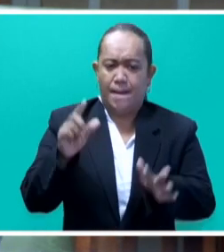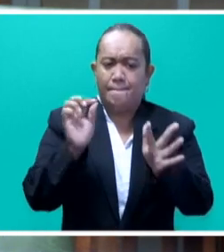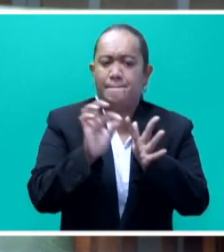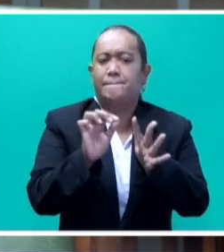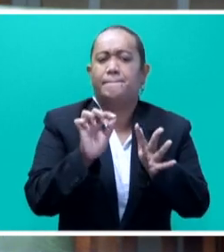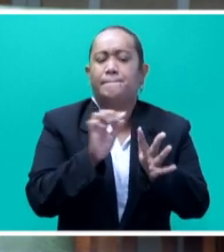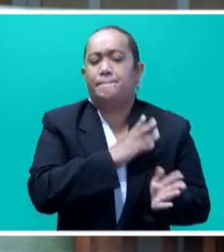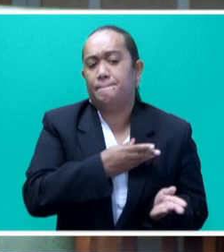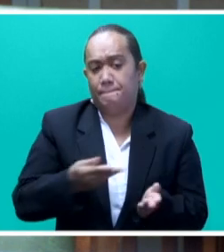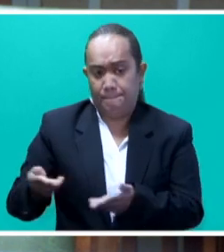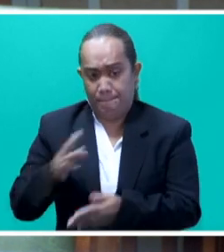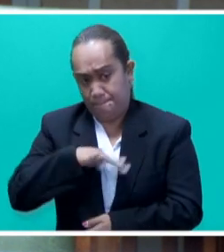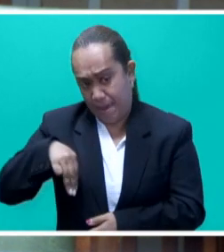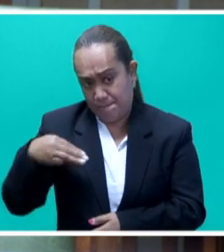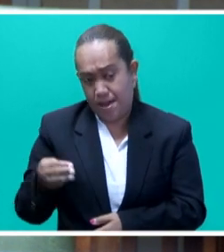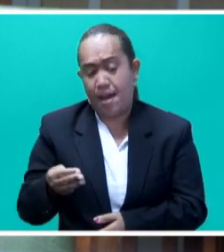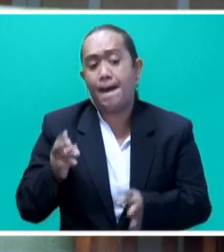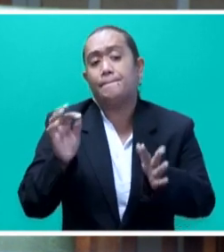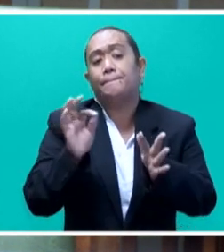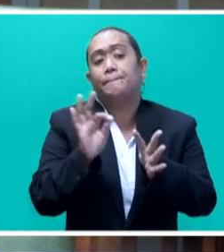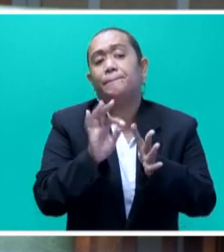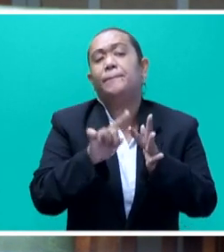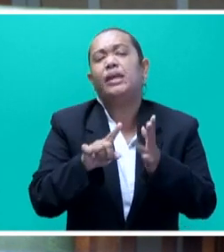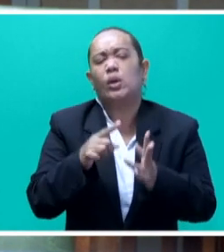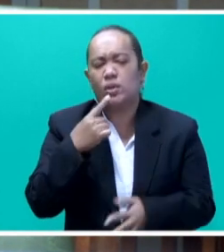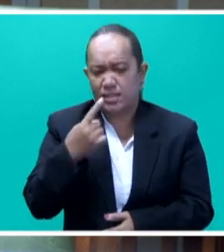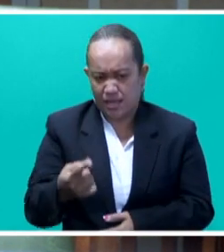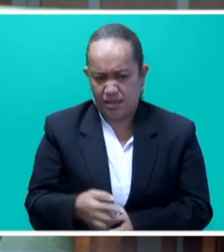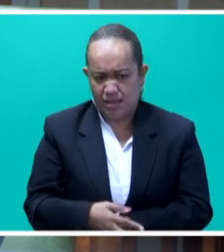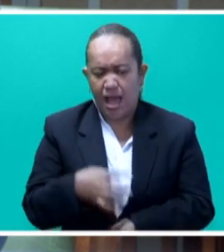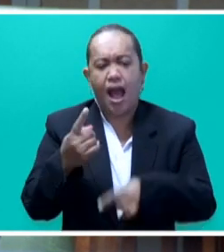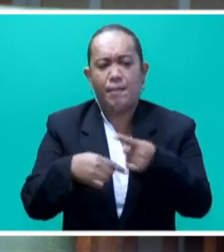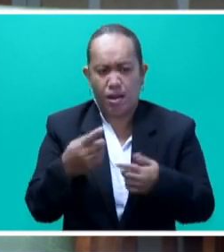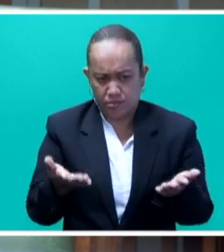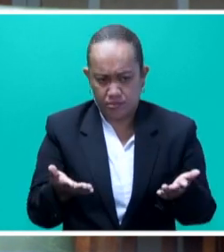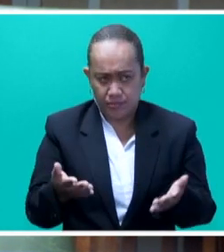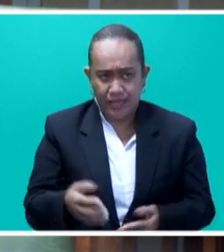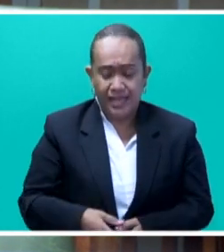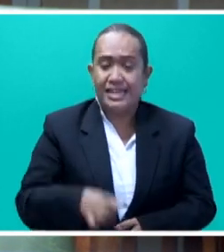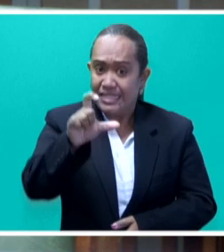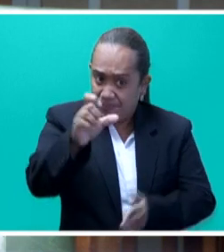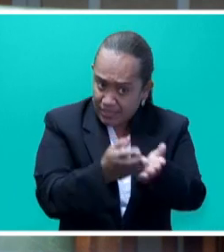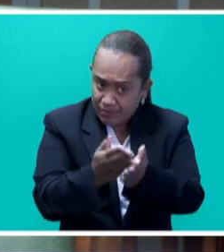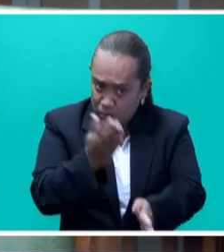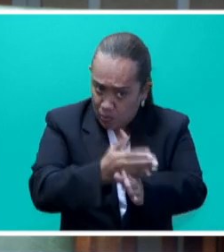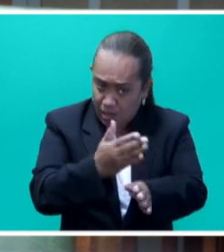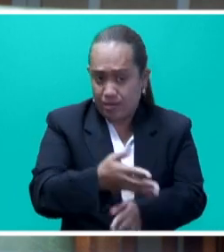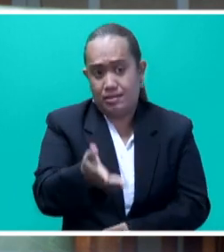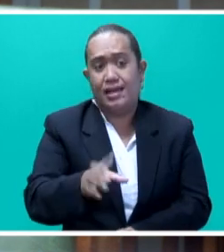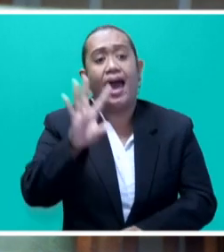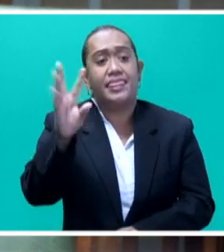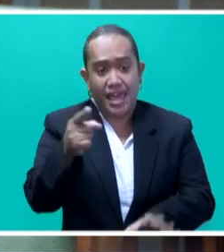indeed making direct disparaging remarks about these hard-working civil servants. Most of them are actually very young.